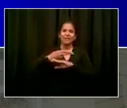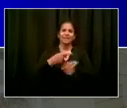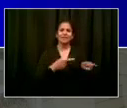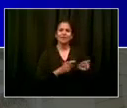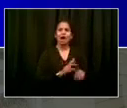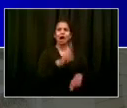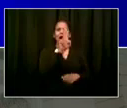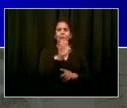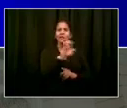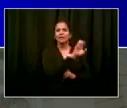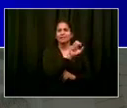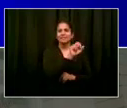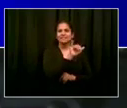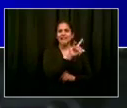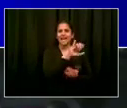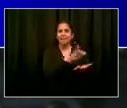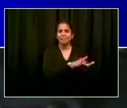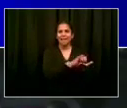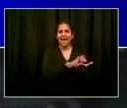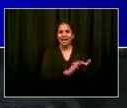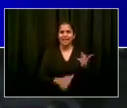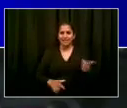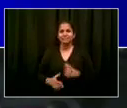this city gets its fair share.